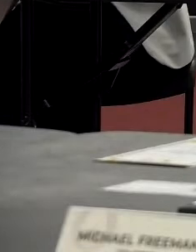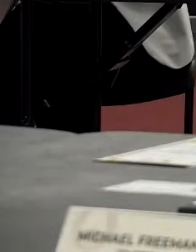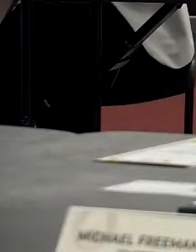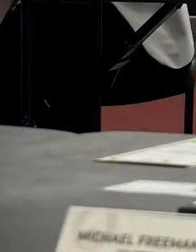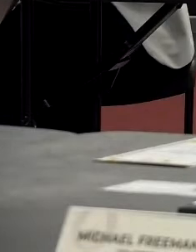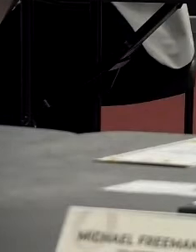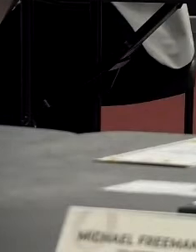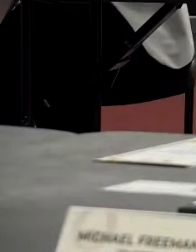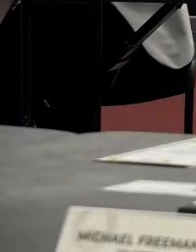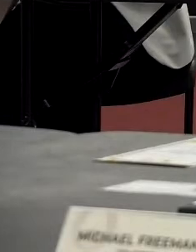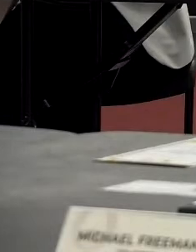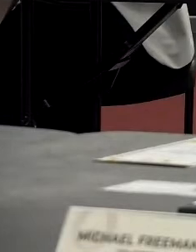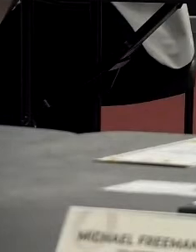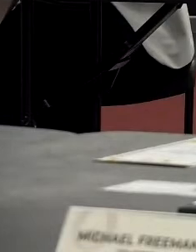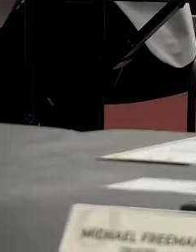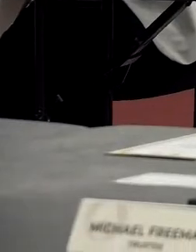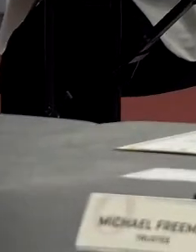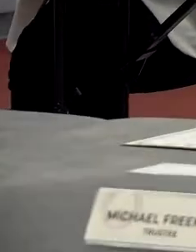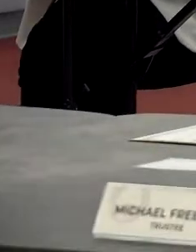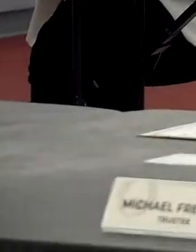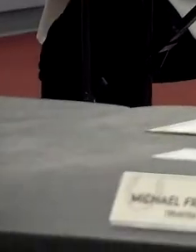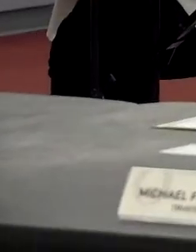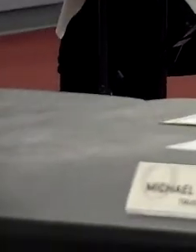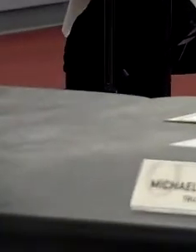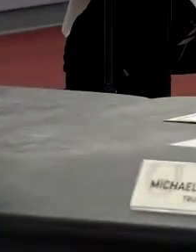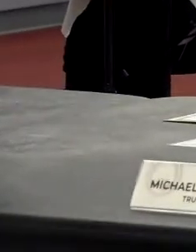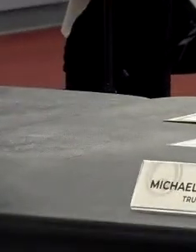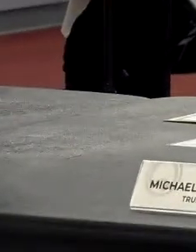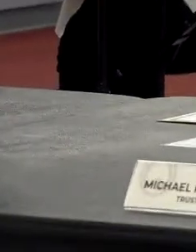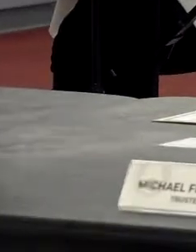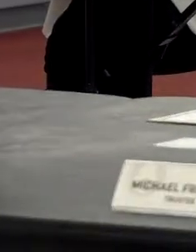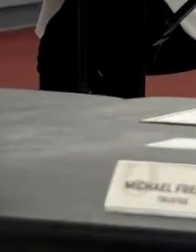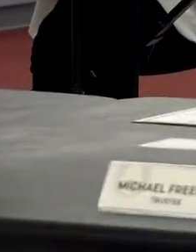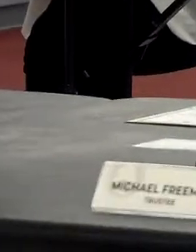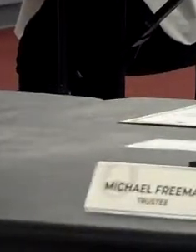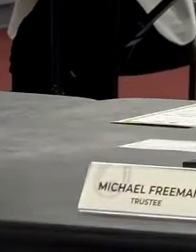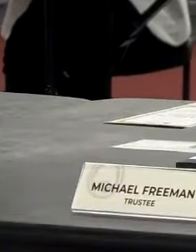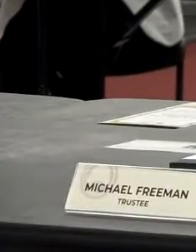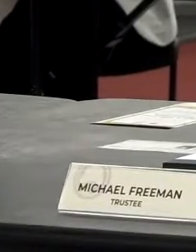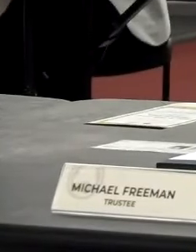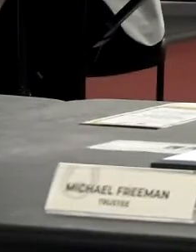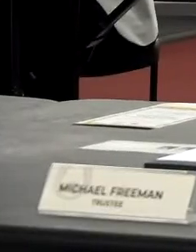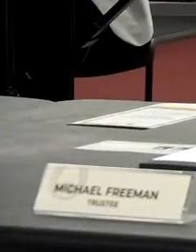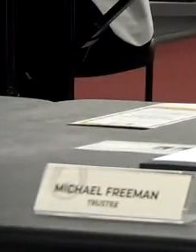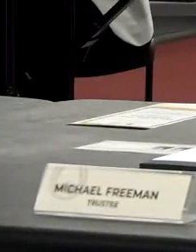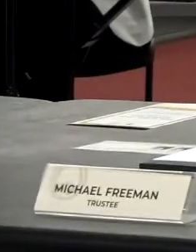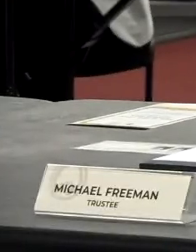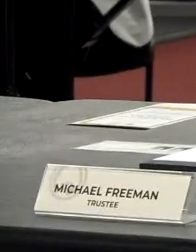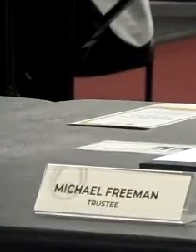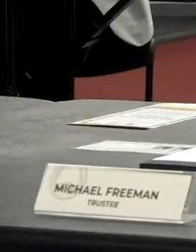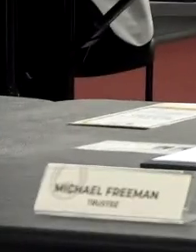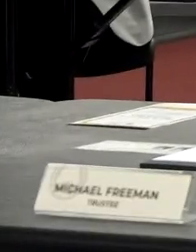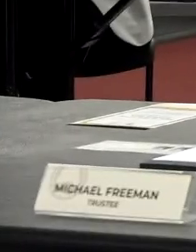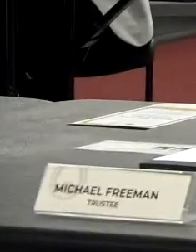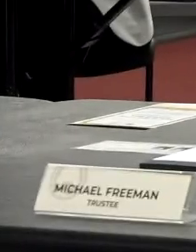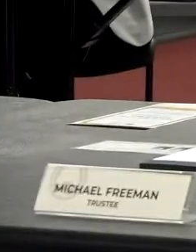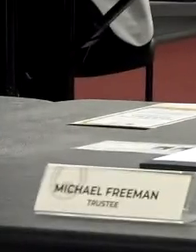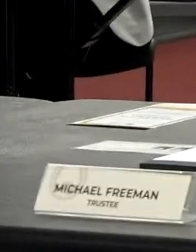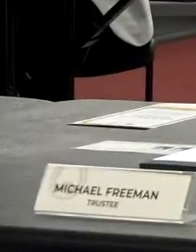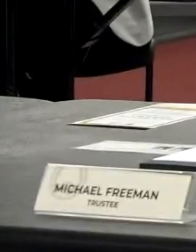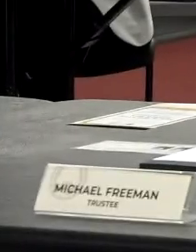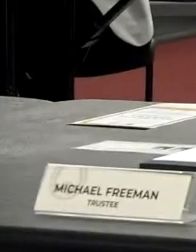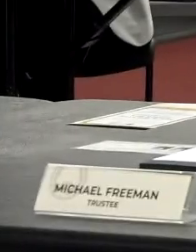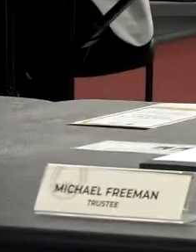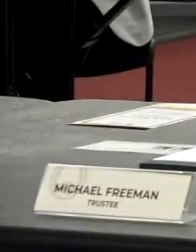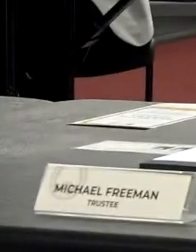an interim, do we use this as a basis to, we inquire with them if they would be willing to come in during the process and do that, since it